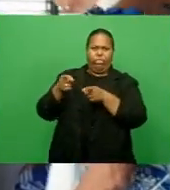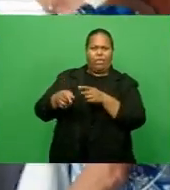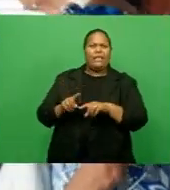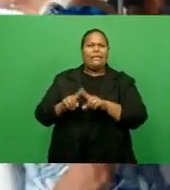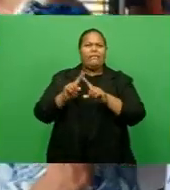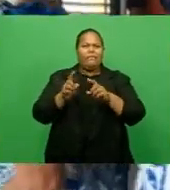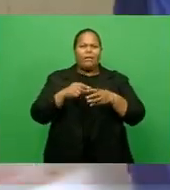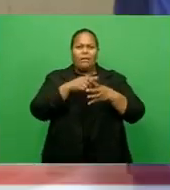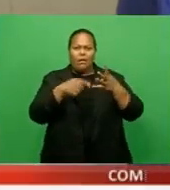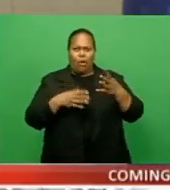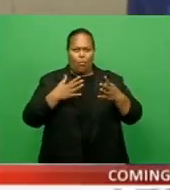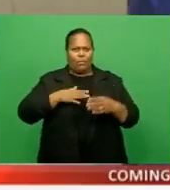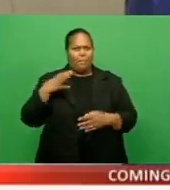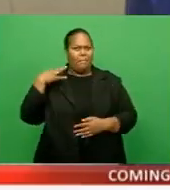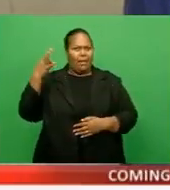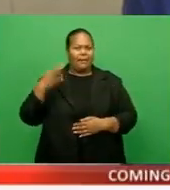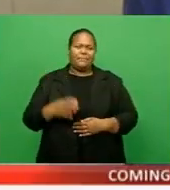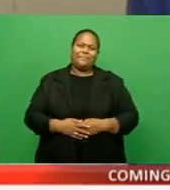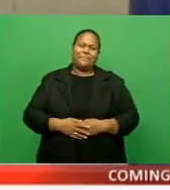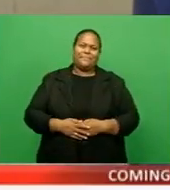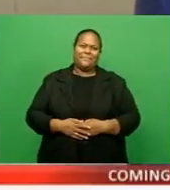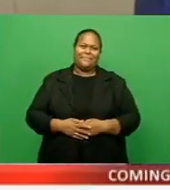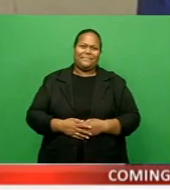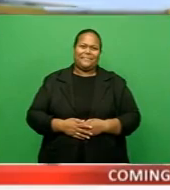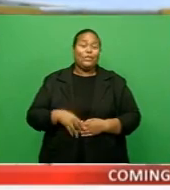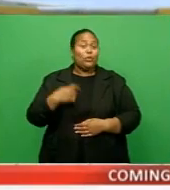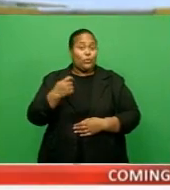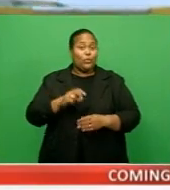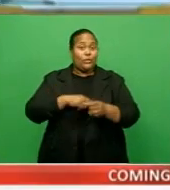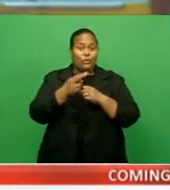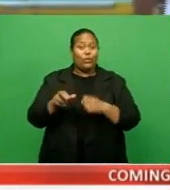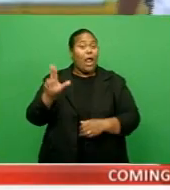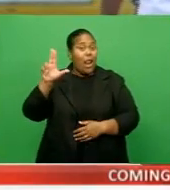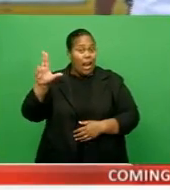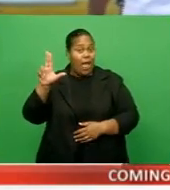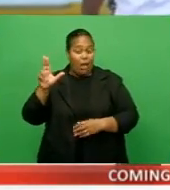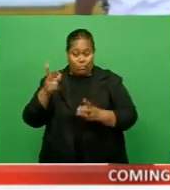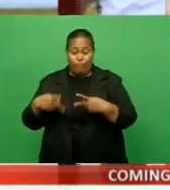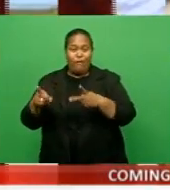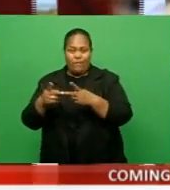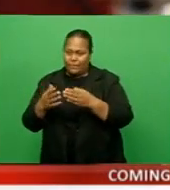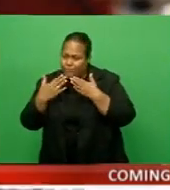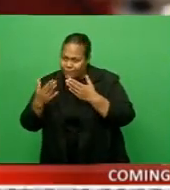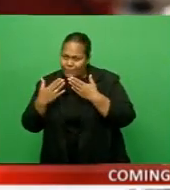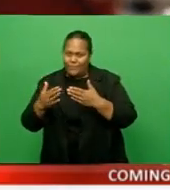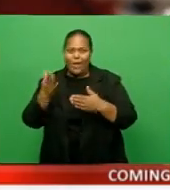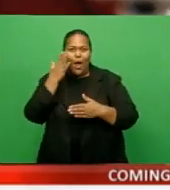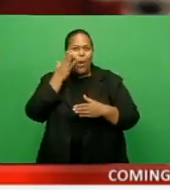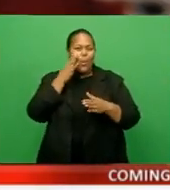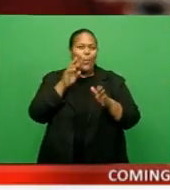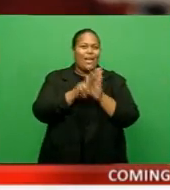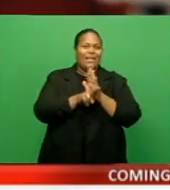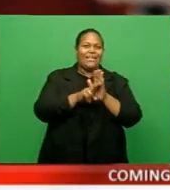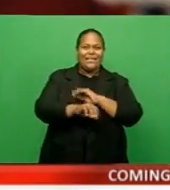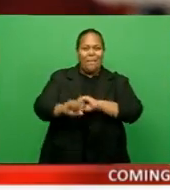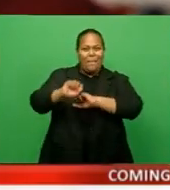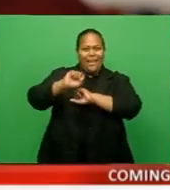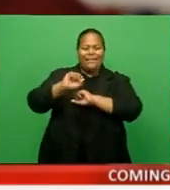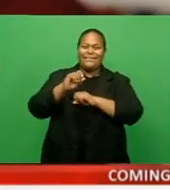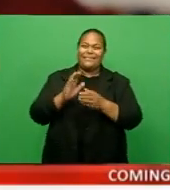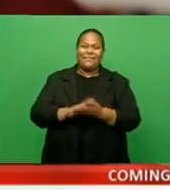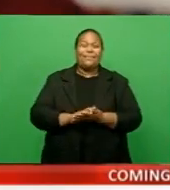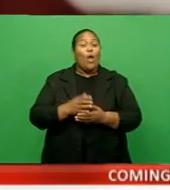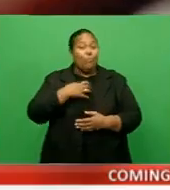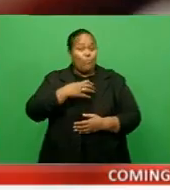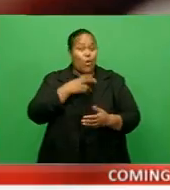AGM. Up ahead, Lao Province commended for awareness campaigns. And more register with Frank